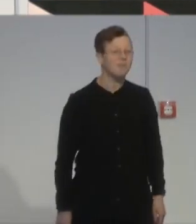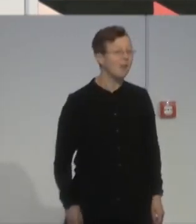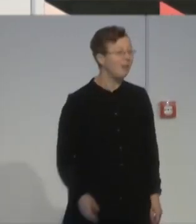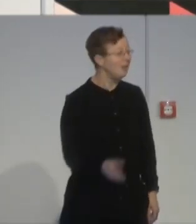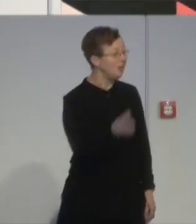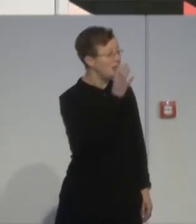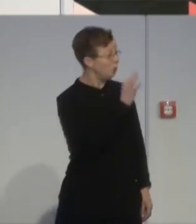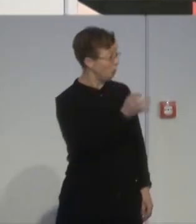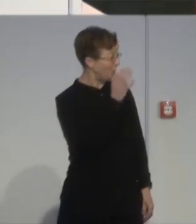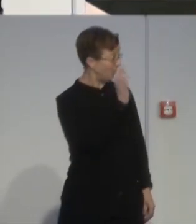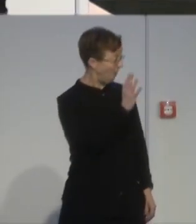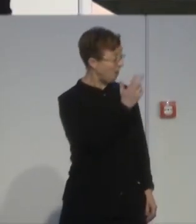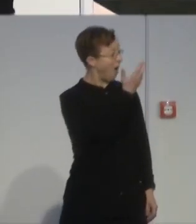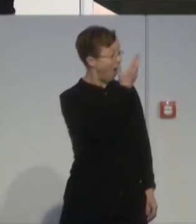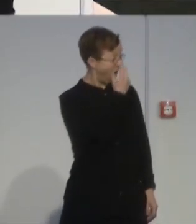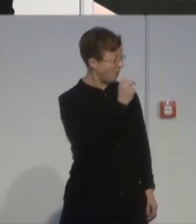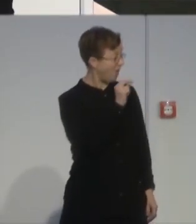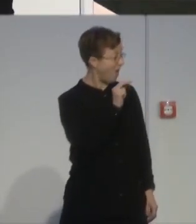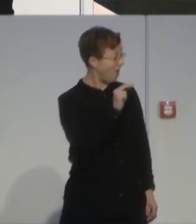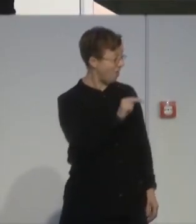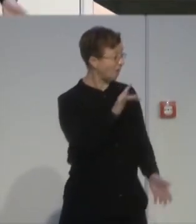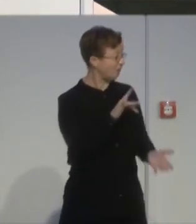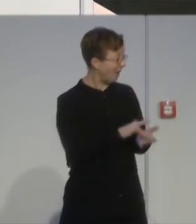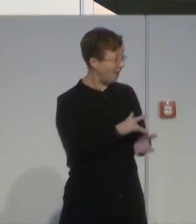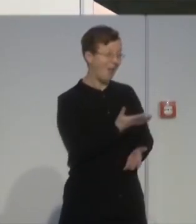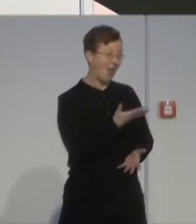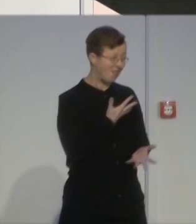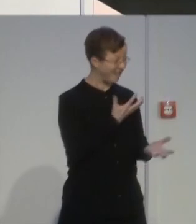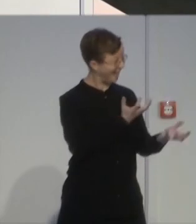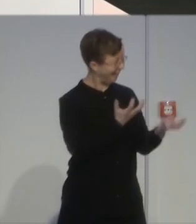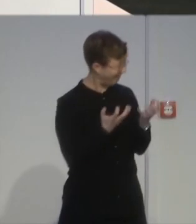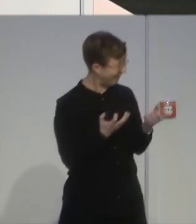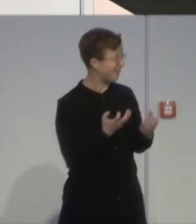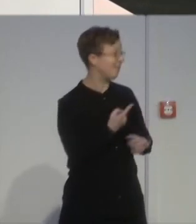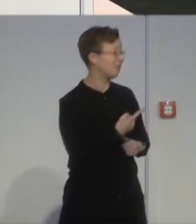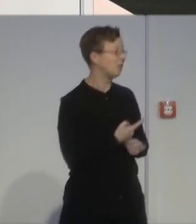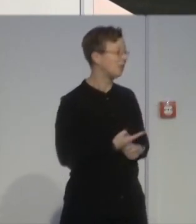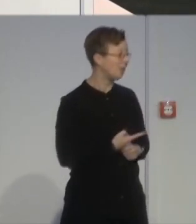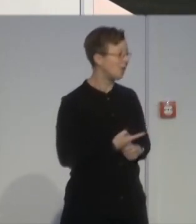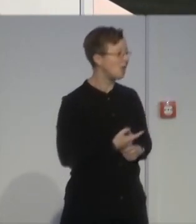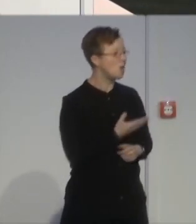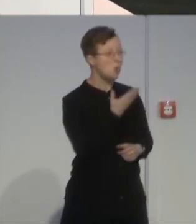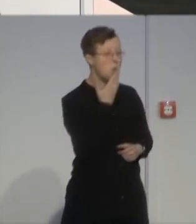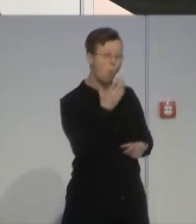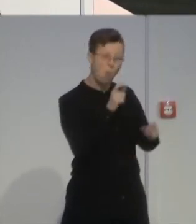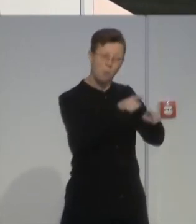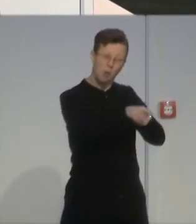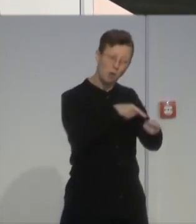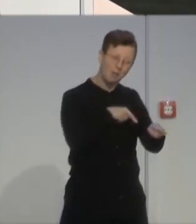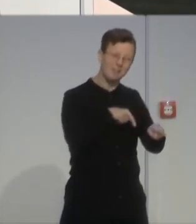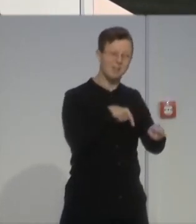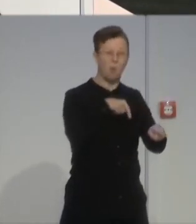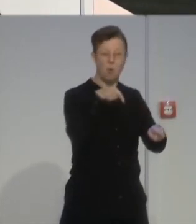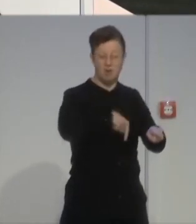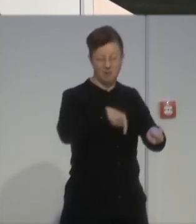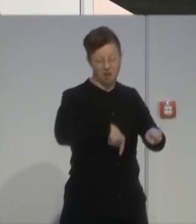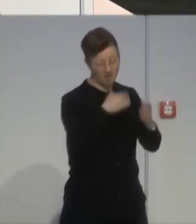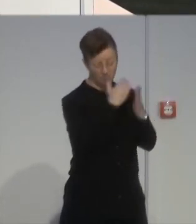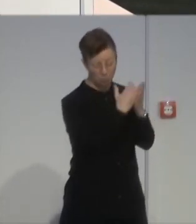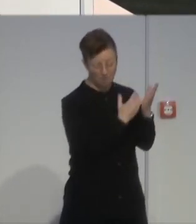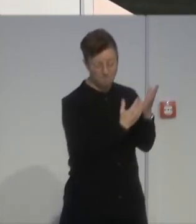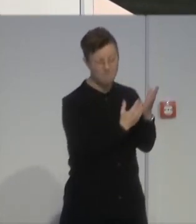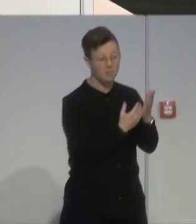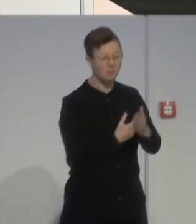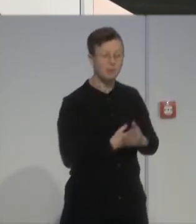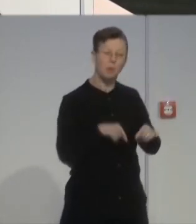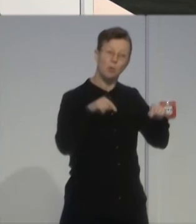Thank you, Anne Nafstad. It was very interesting and a good start for the day.